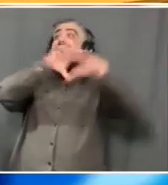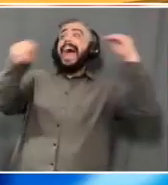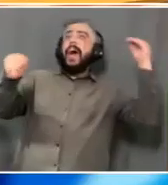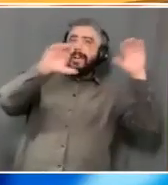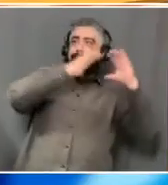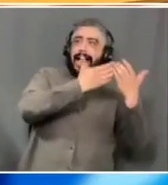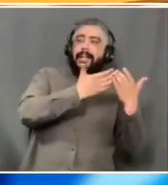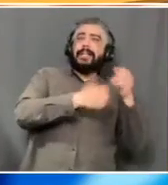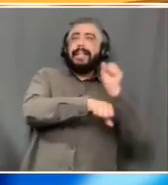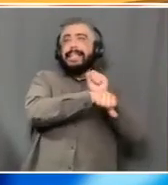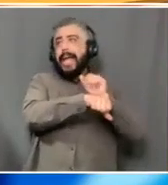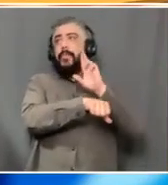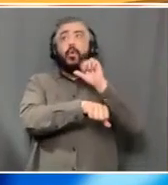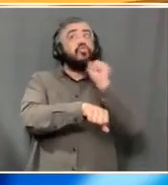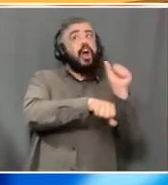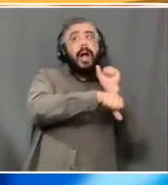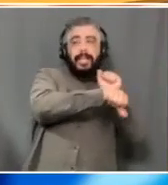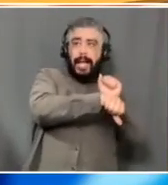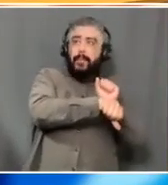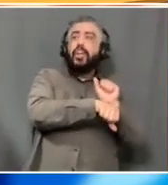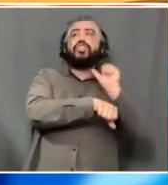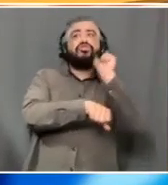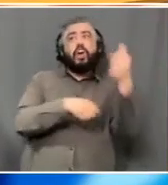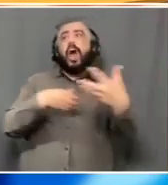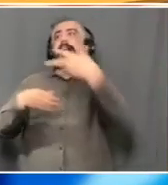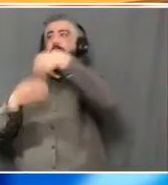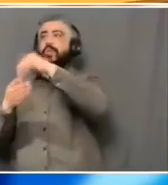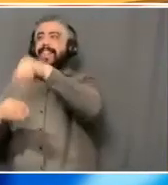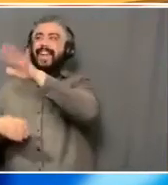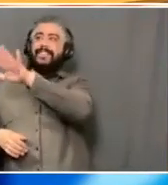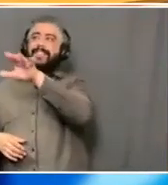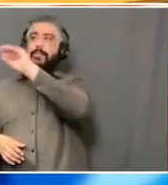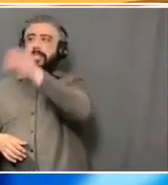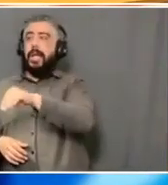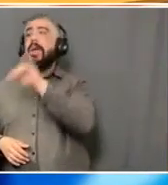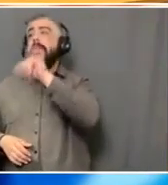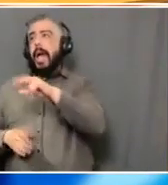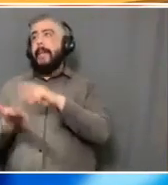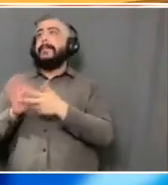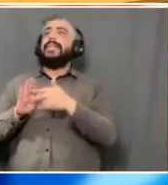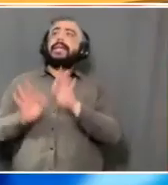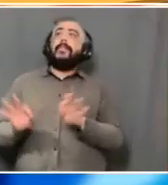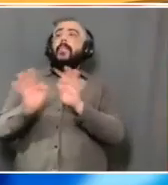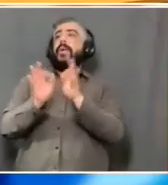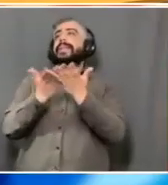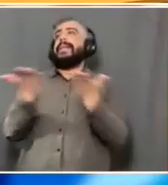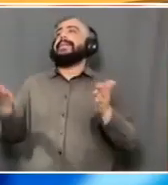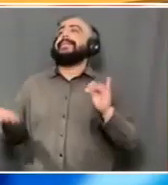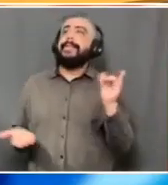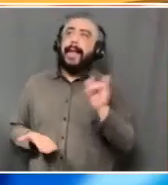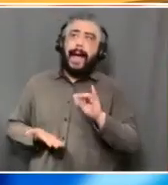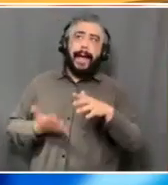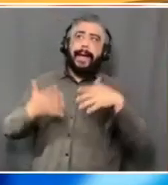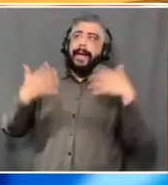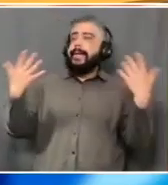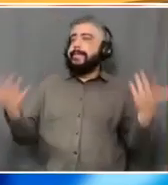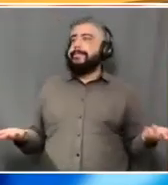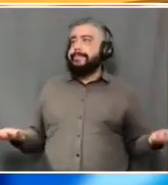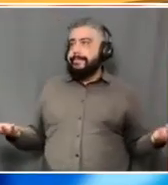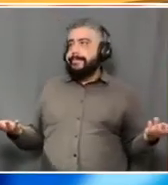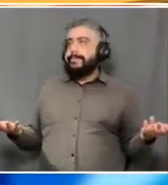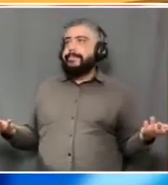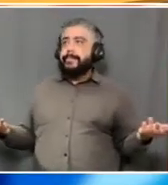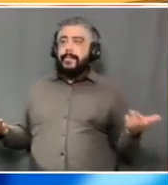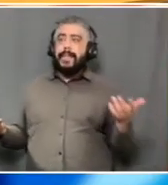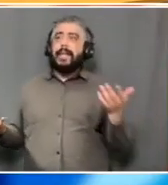or non-labor, is not included in the 55%. So that would include important things like psychiatric